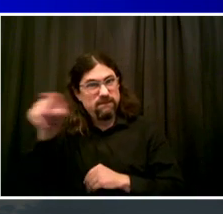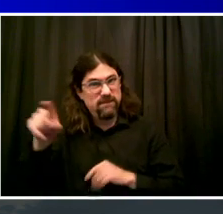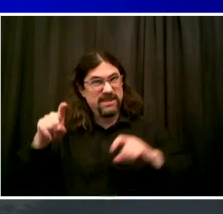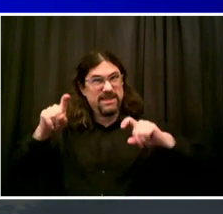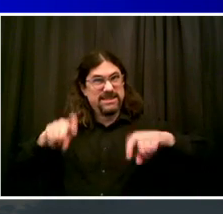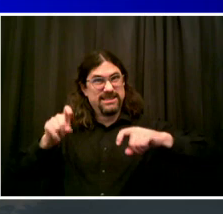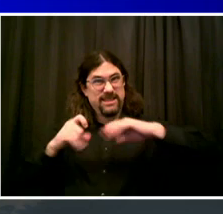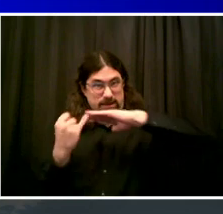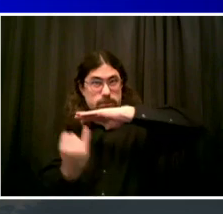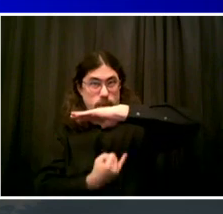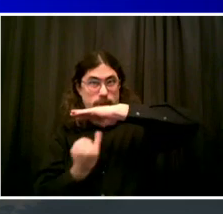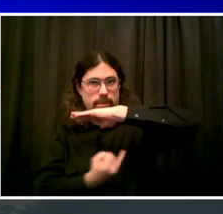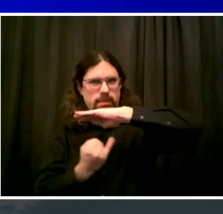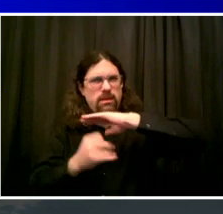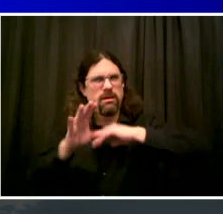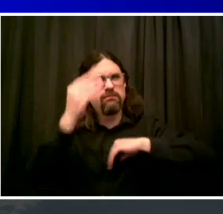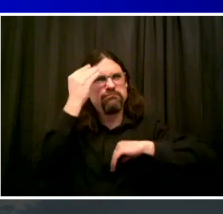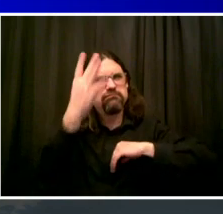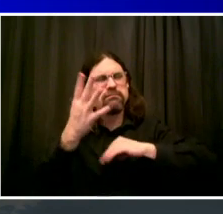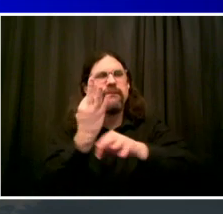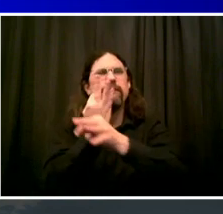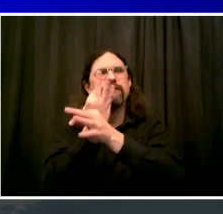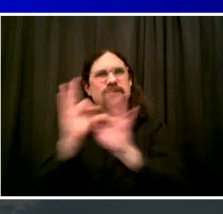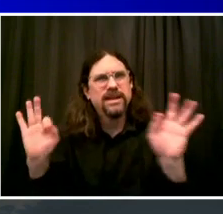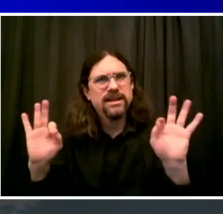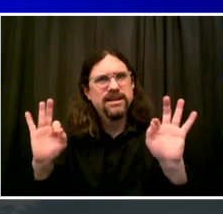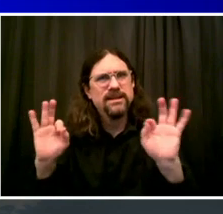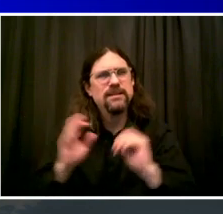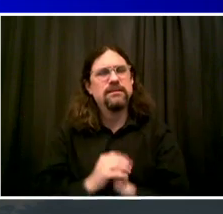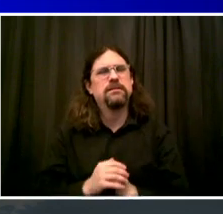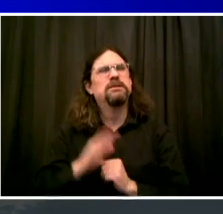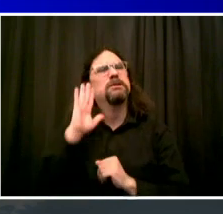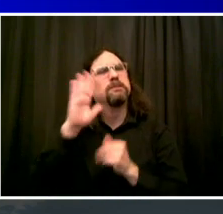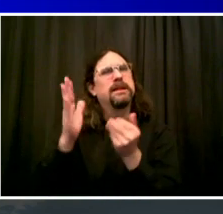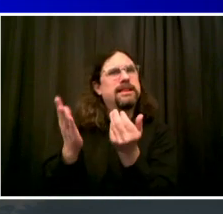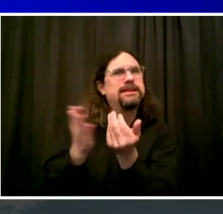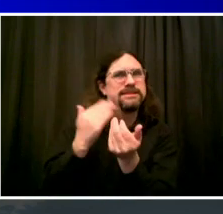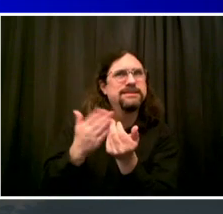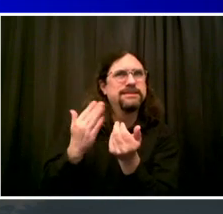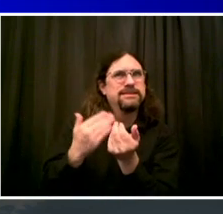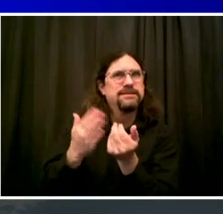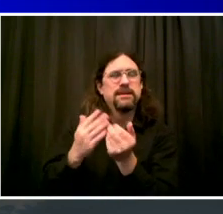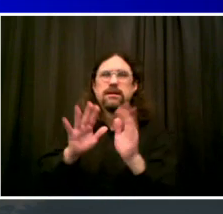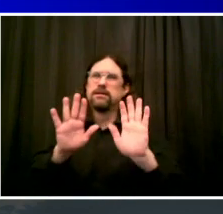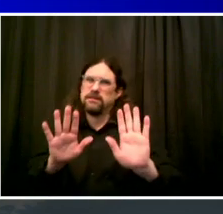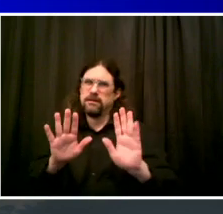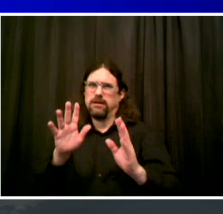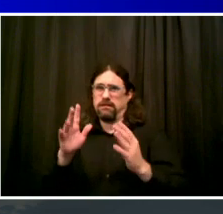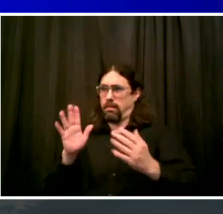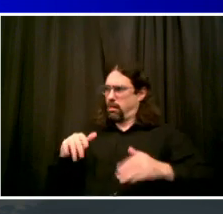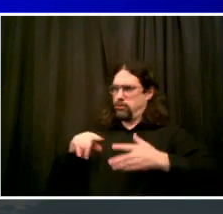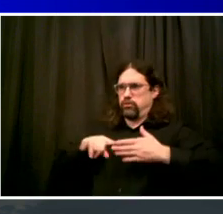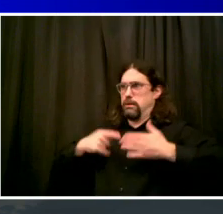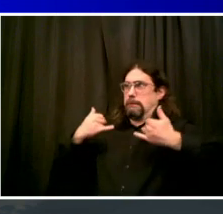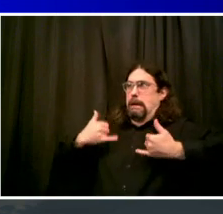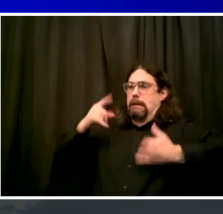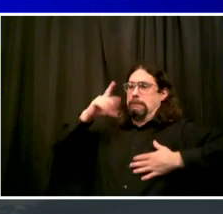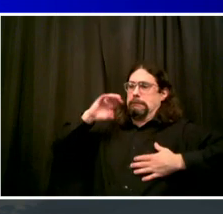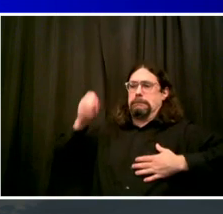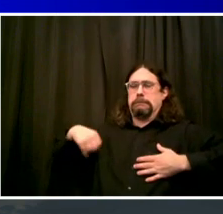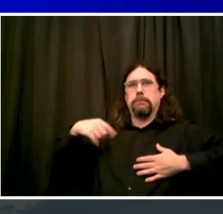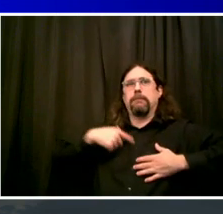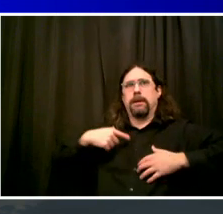scratch. Not a task for the faint-hearted, but Dr. Amanda Johnson is up to the task. So these two great